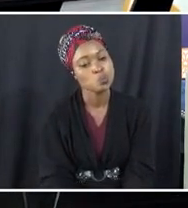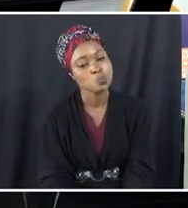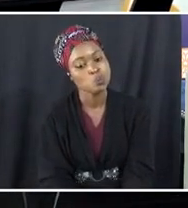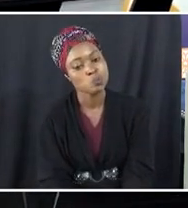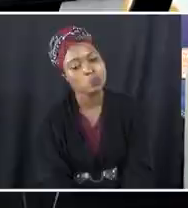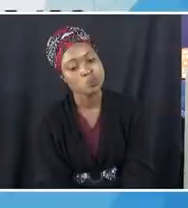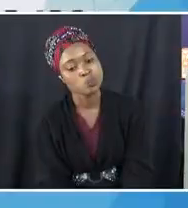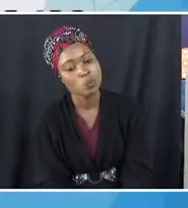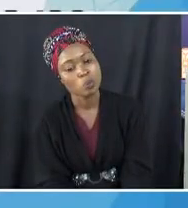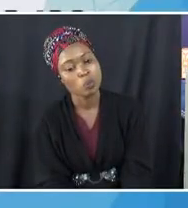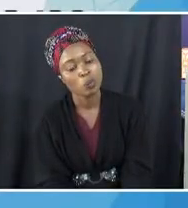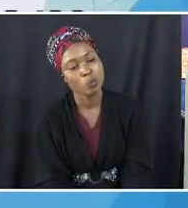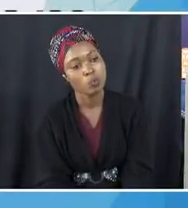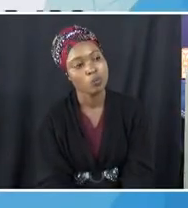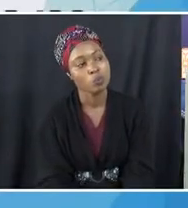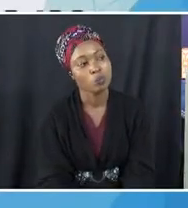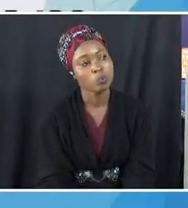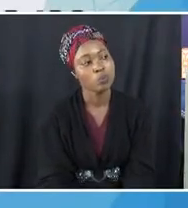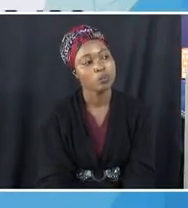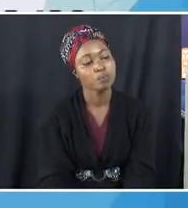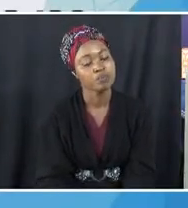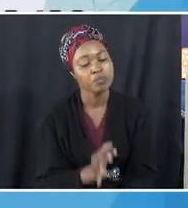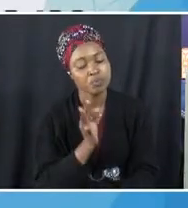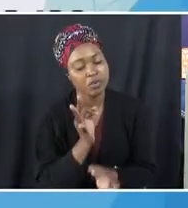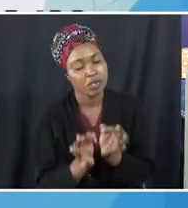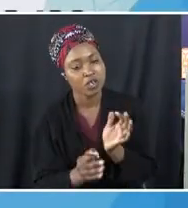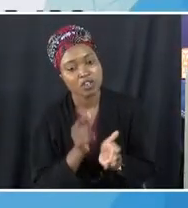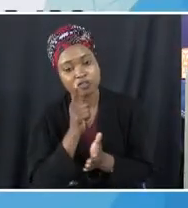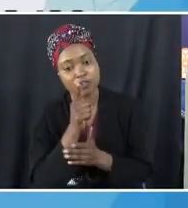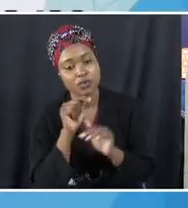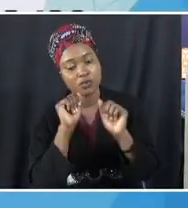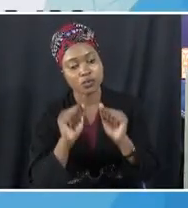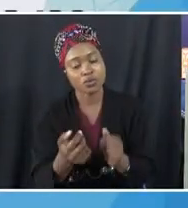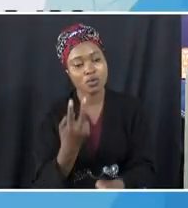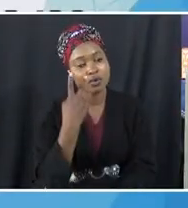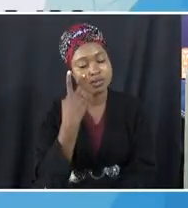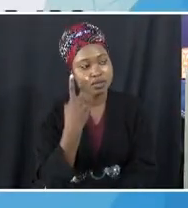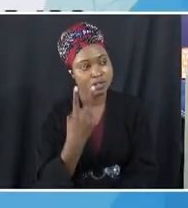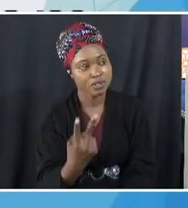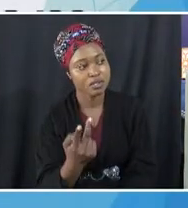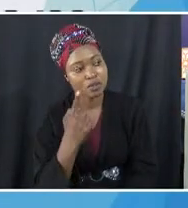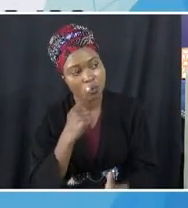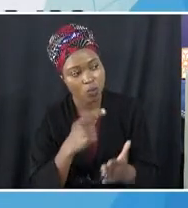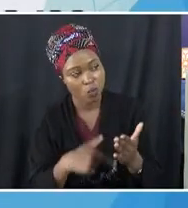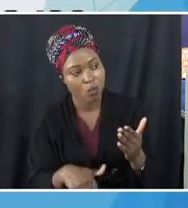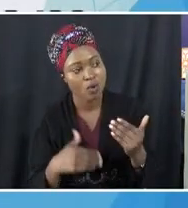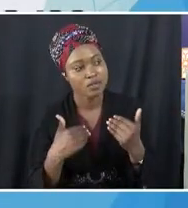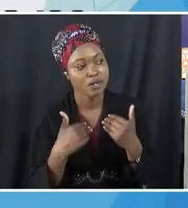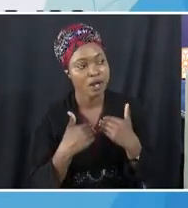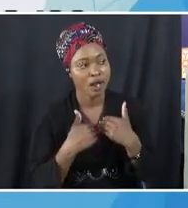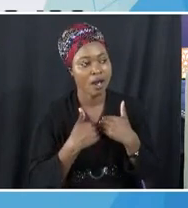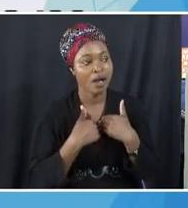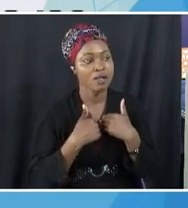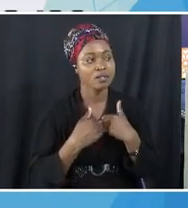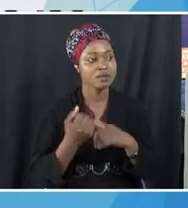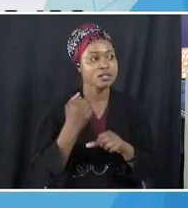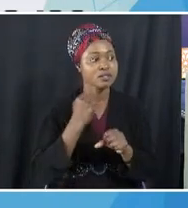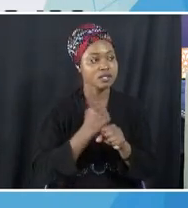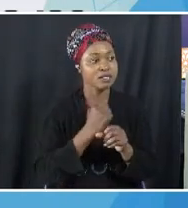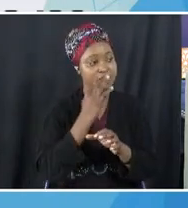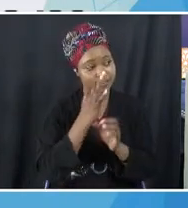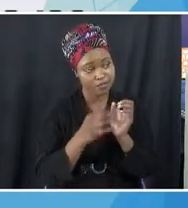If you could see what I once was, if